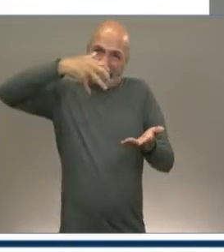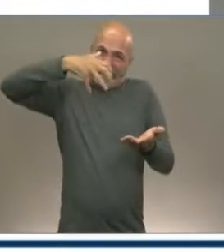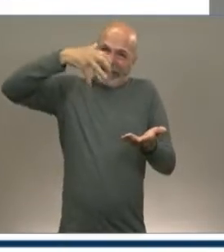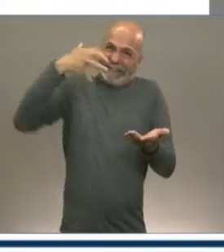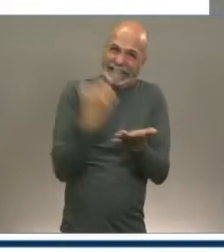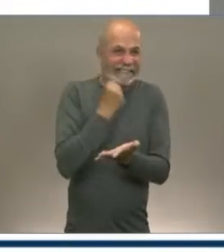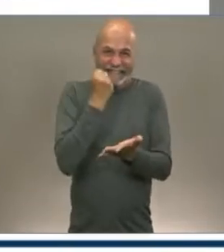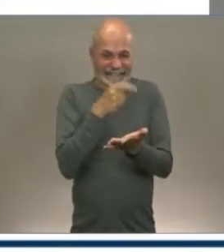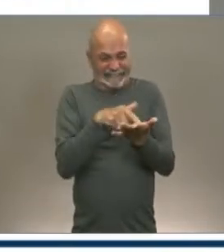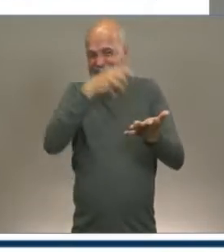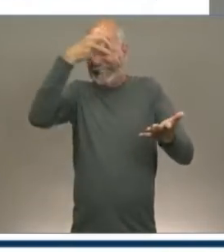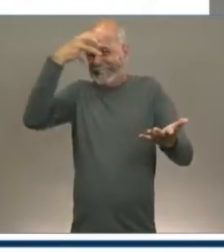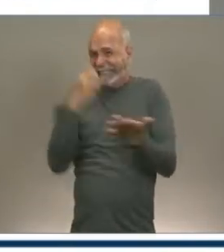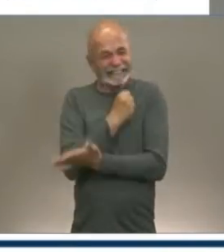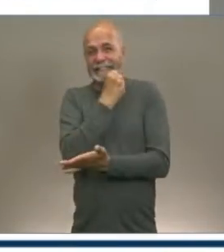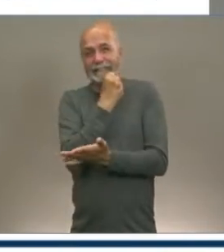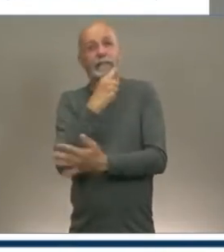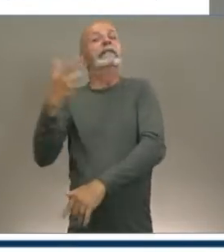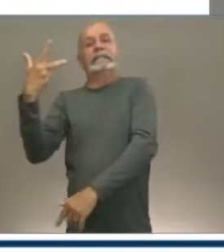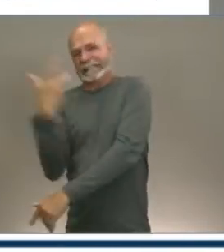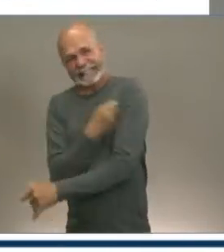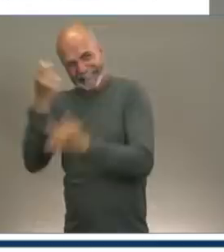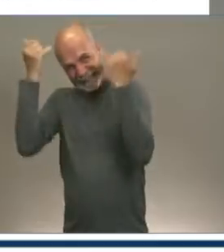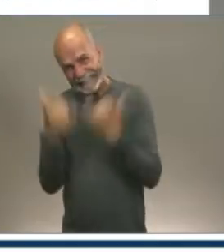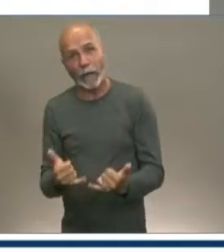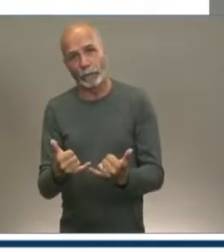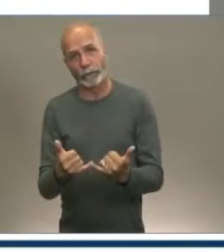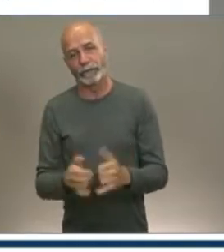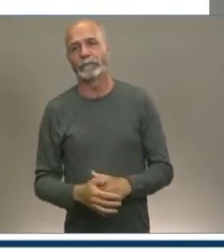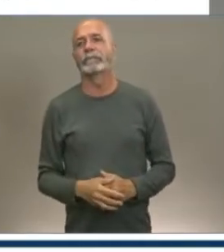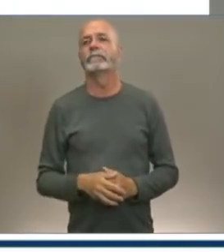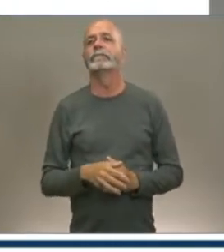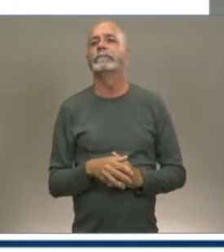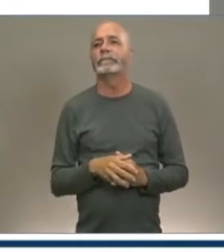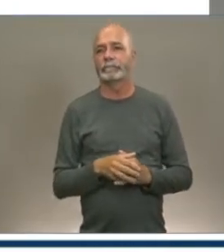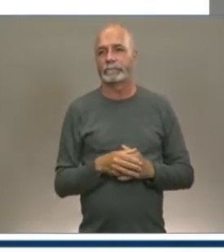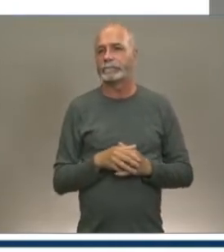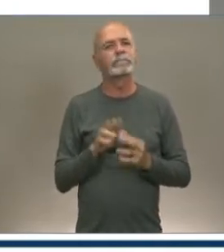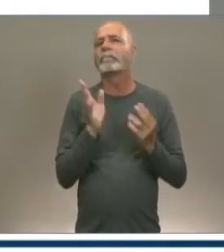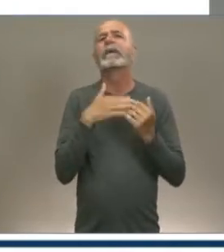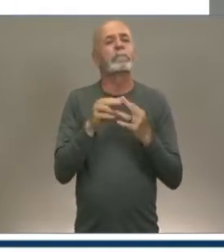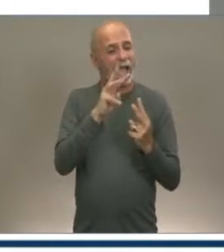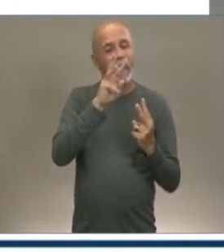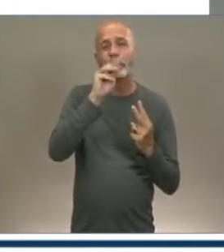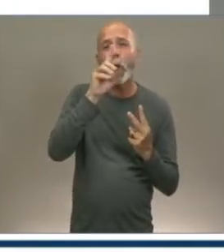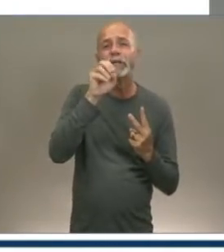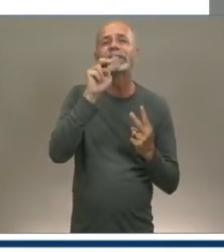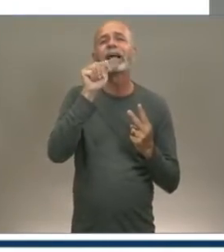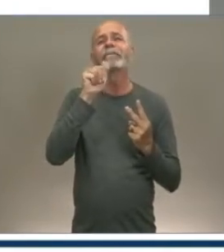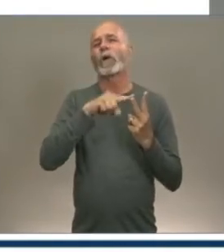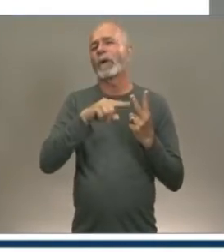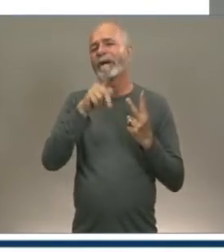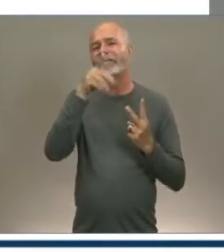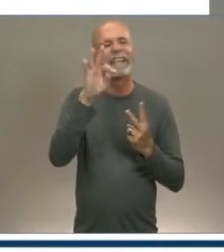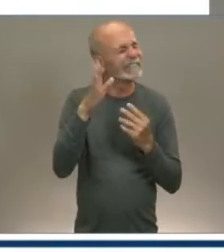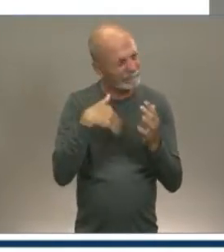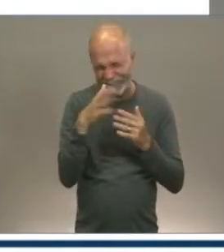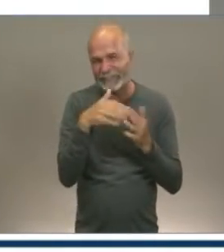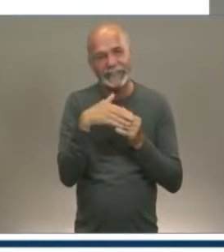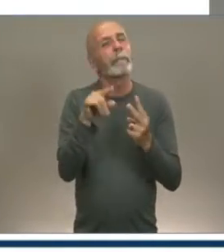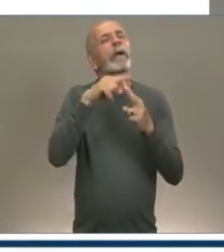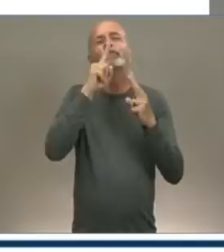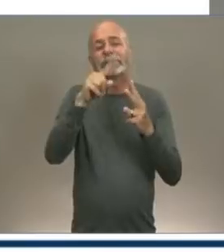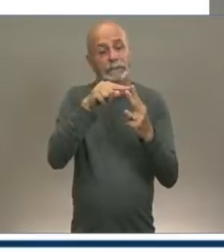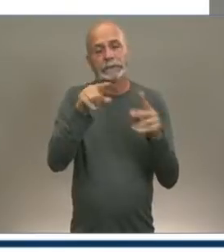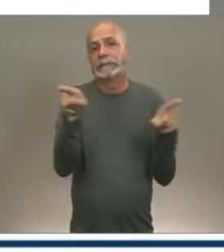your first dose. Take the first available appointment for either a Pfizer or Moderna. They are essentially the same